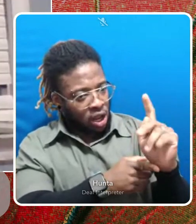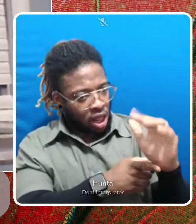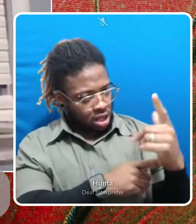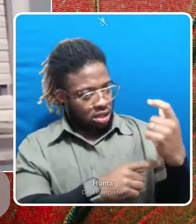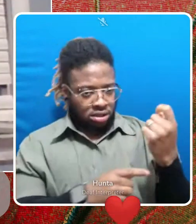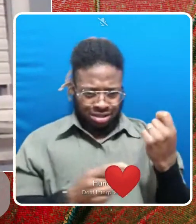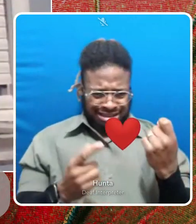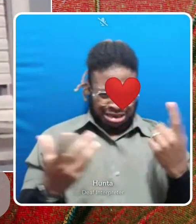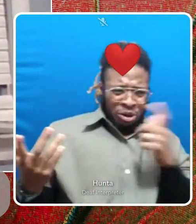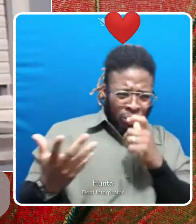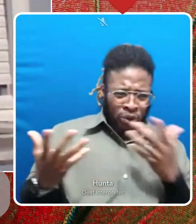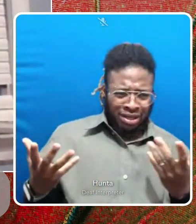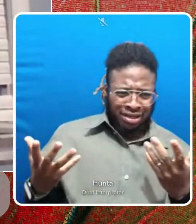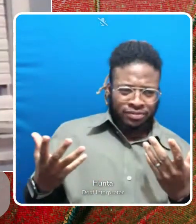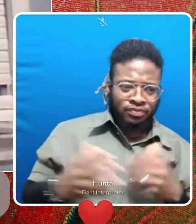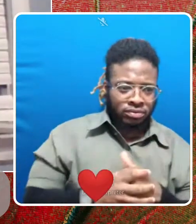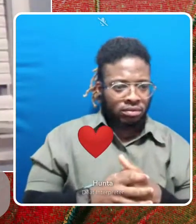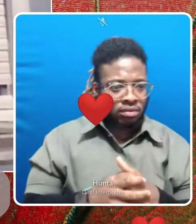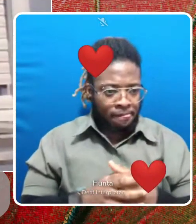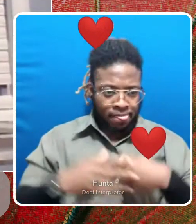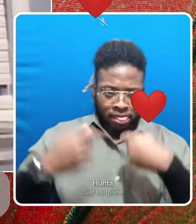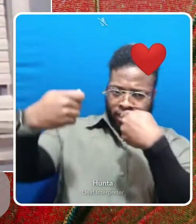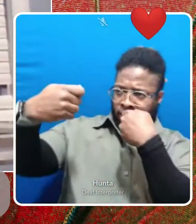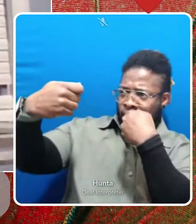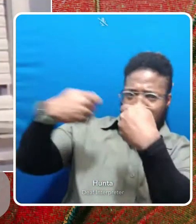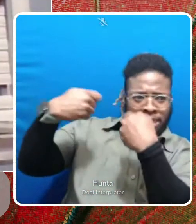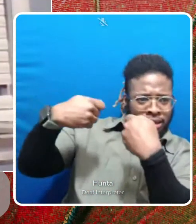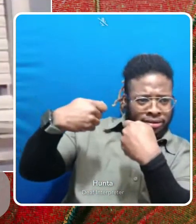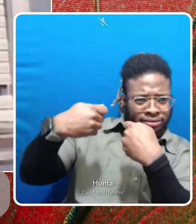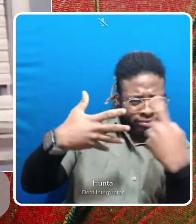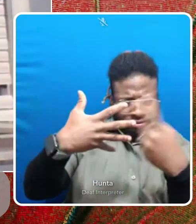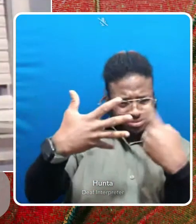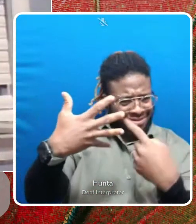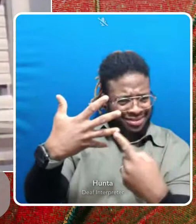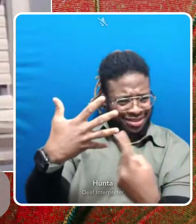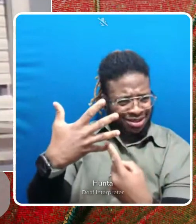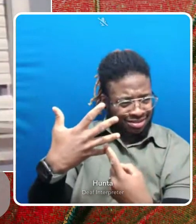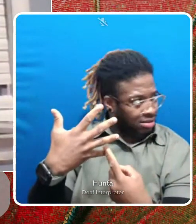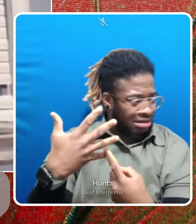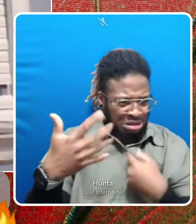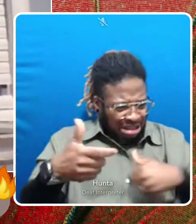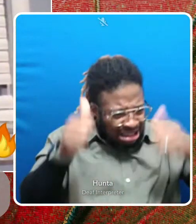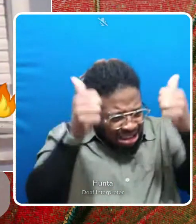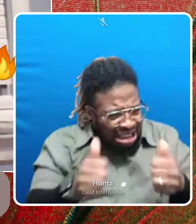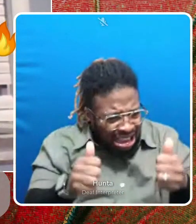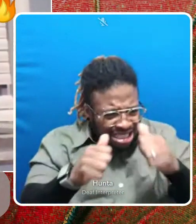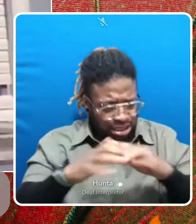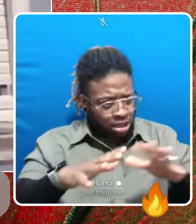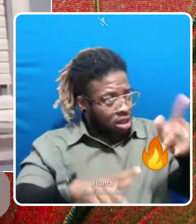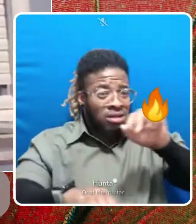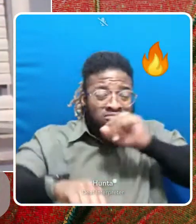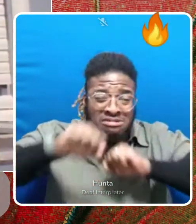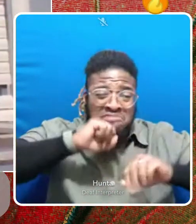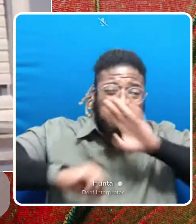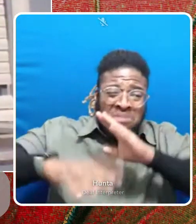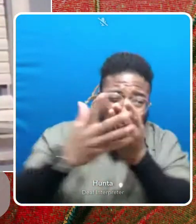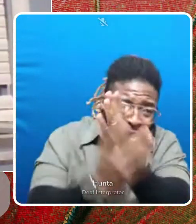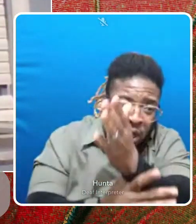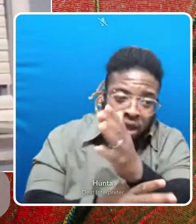hard, pulling off too risky of a tax for us to not be writing a deal, but dealing with what we got. Remember, we can't decide the world's